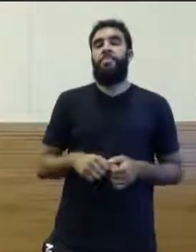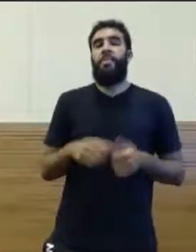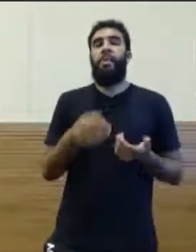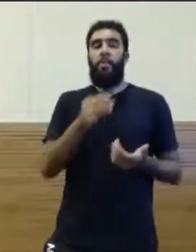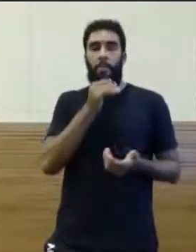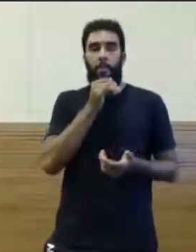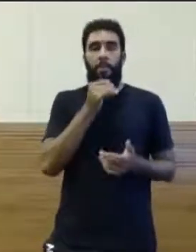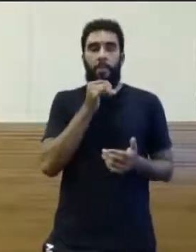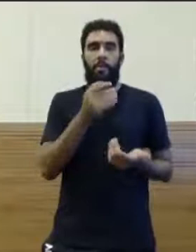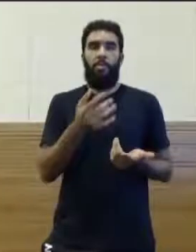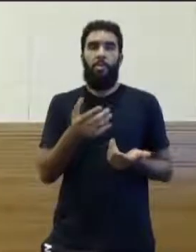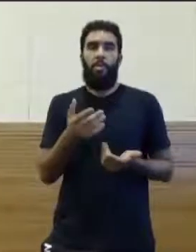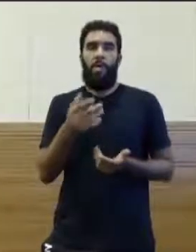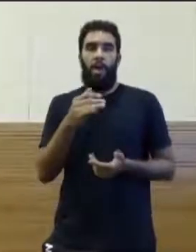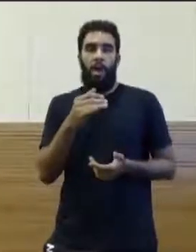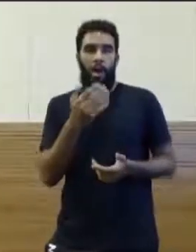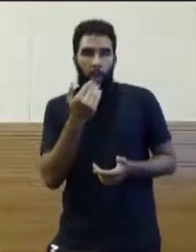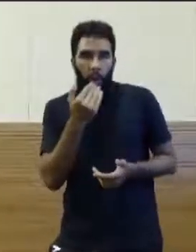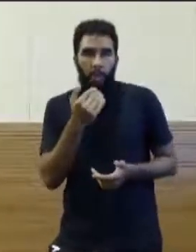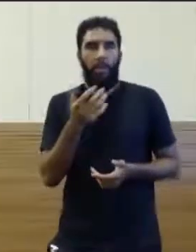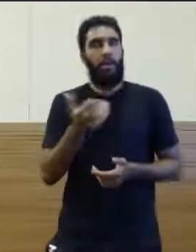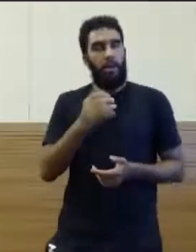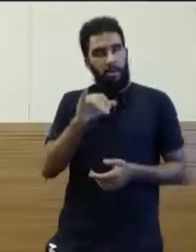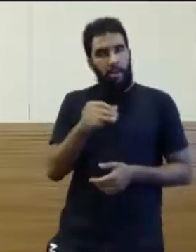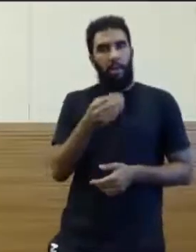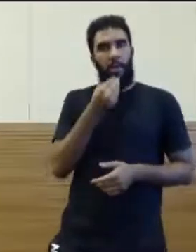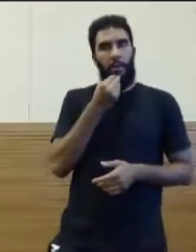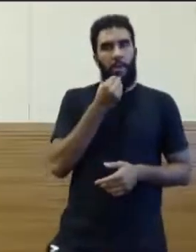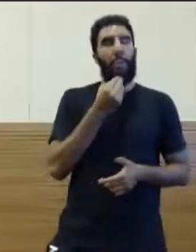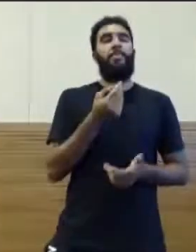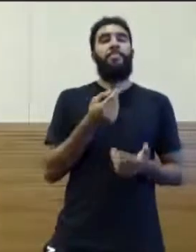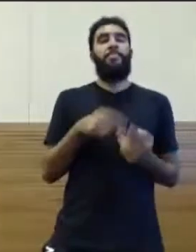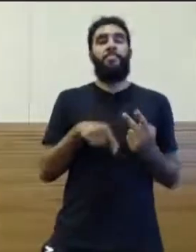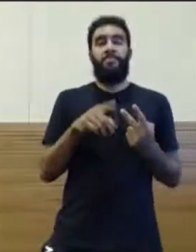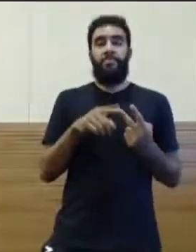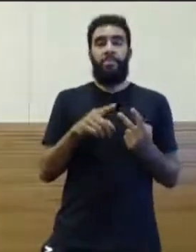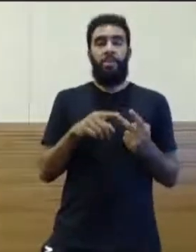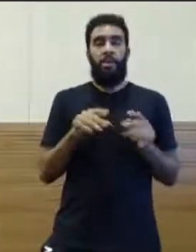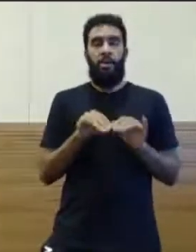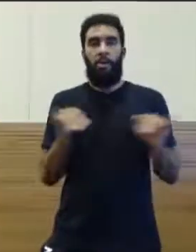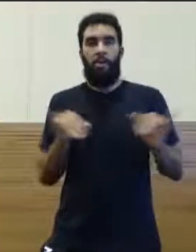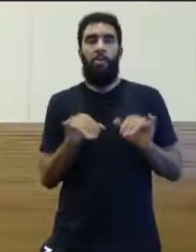want to make good use of the food, and message two,